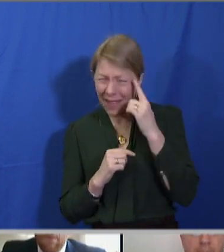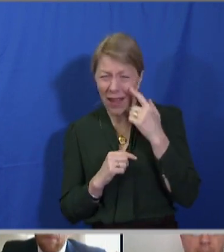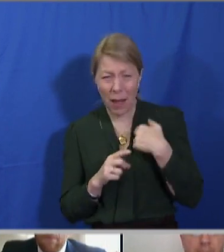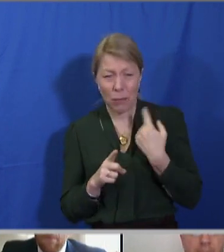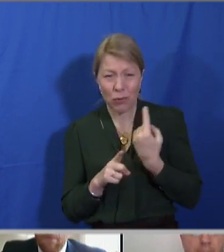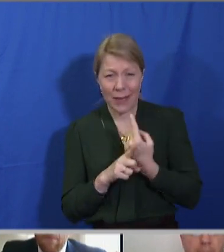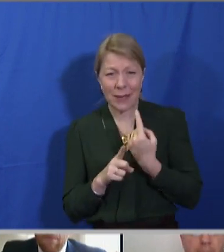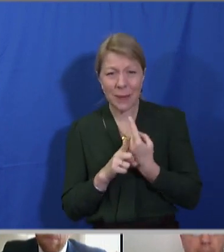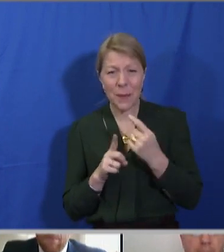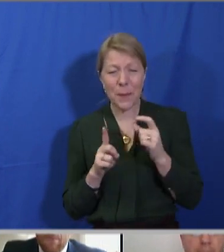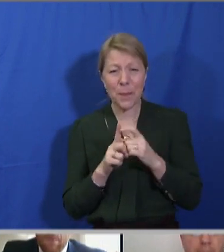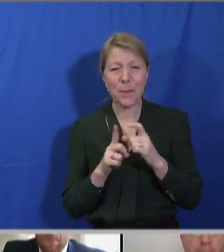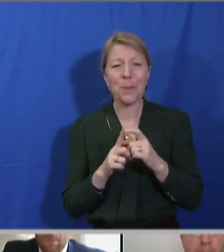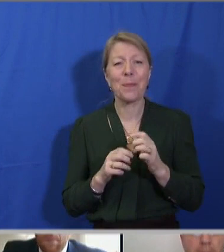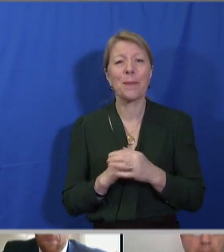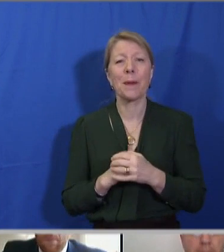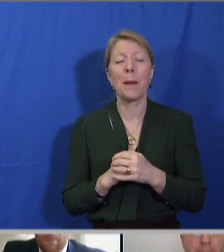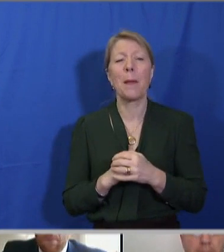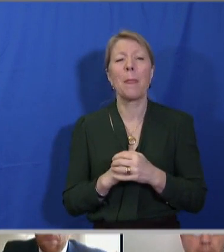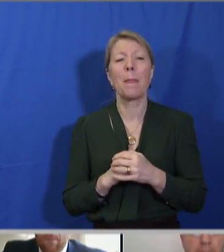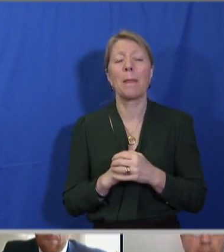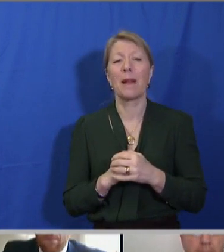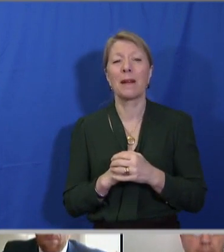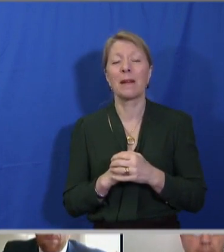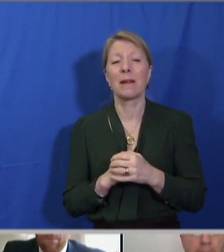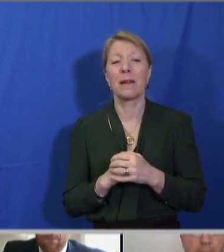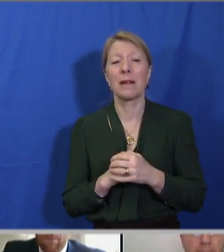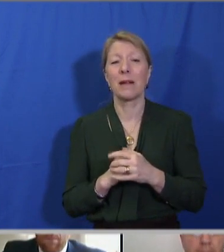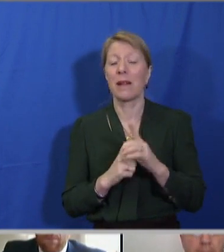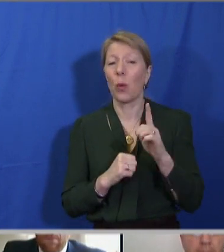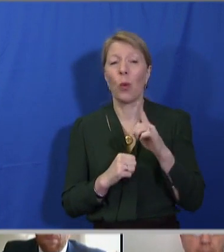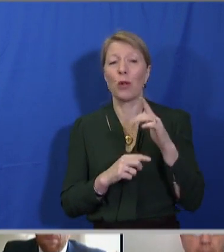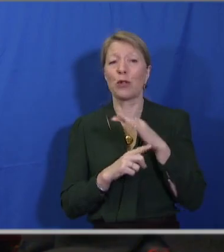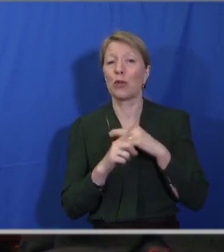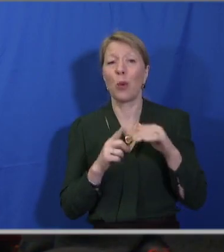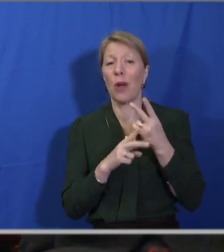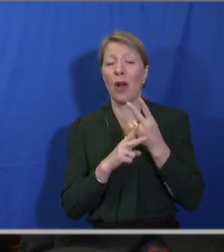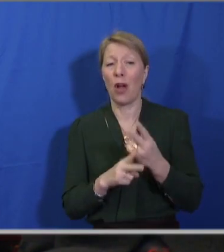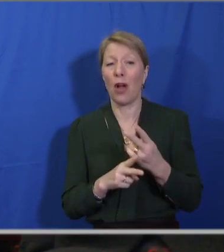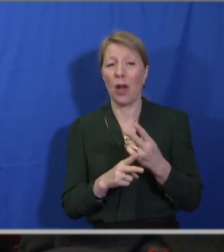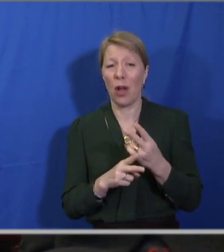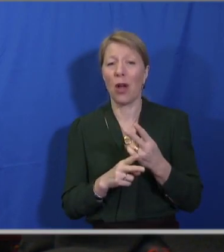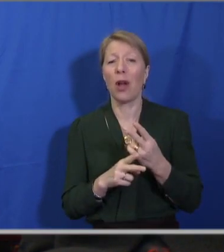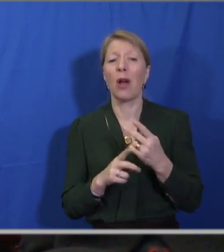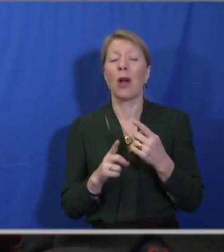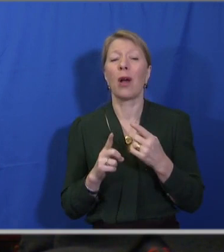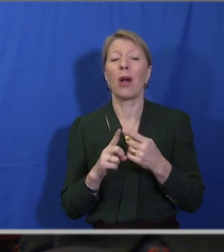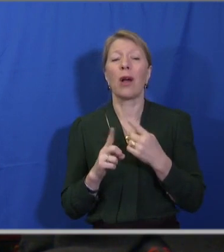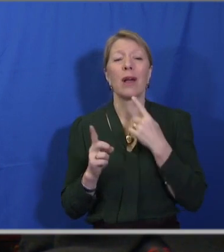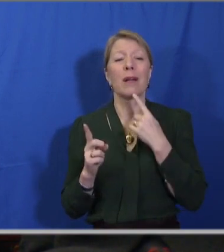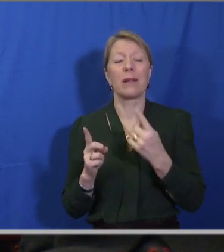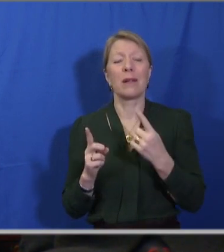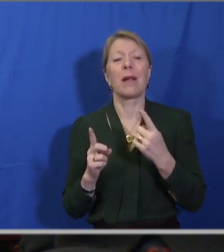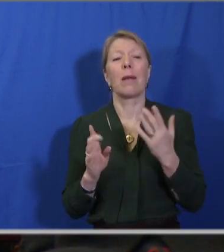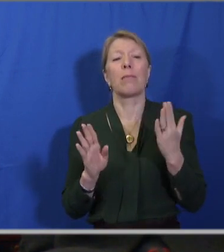David. In the reform of adult social care, the differential is between £18 for private providers